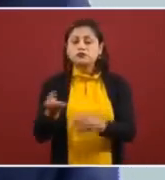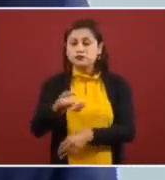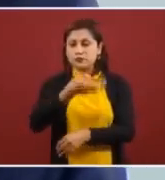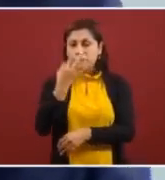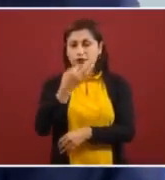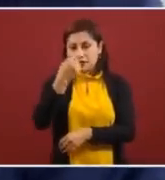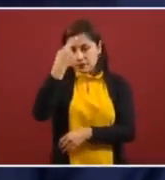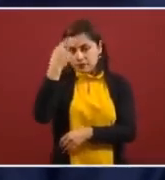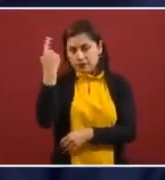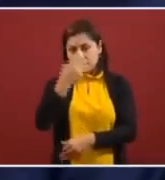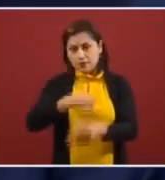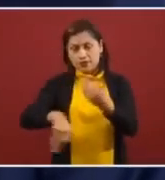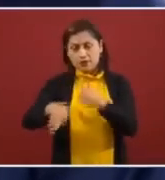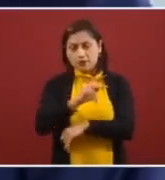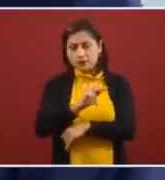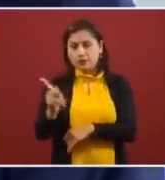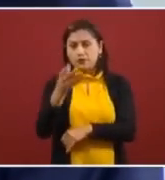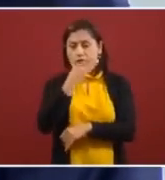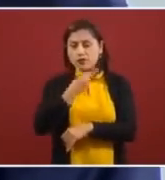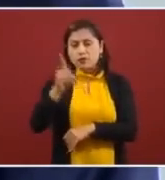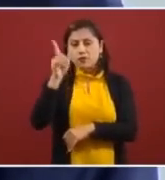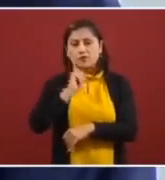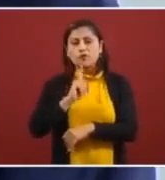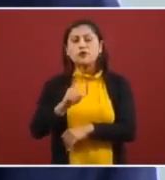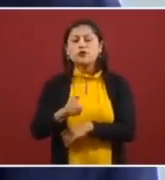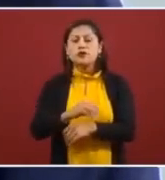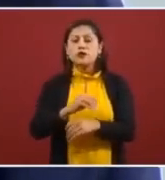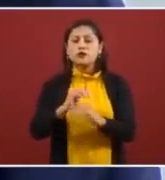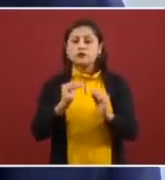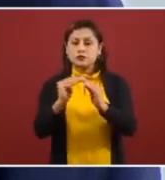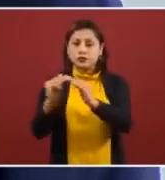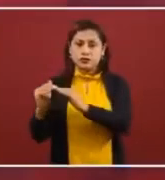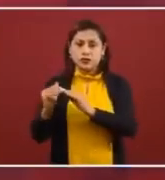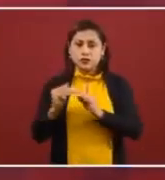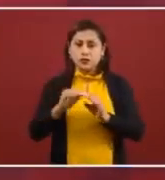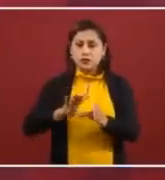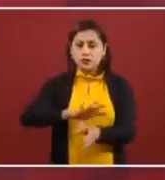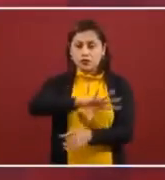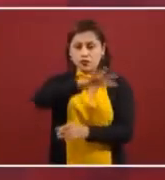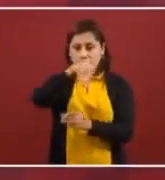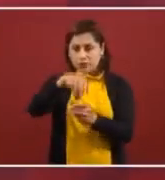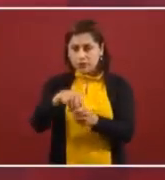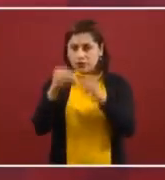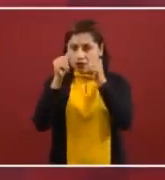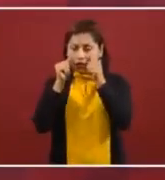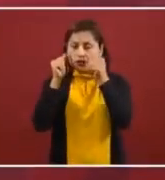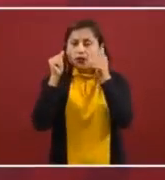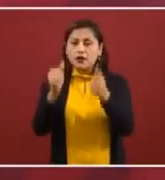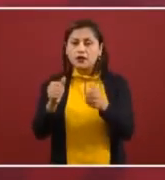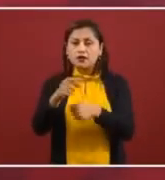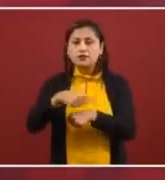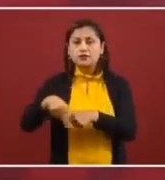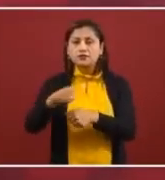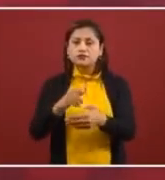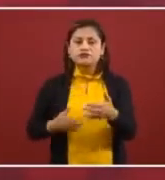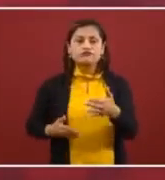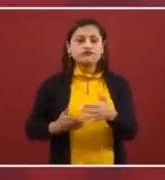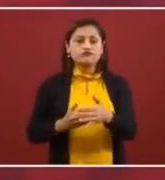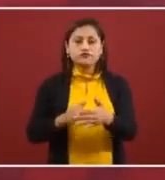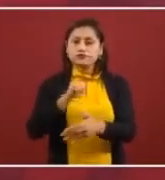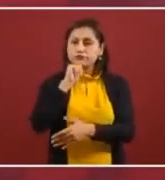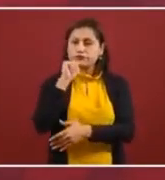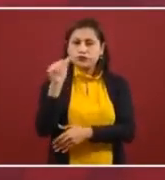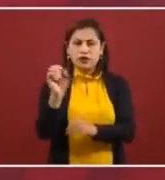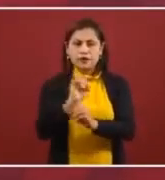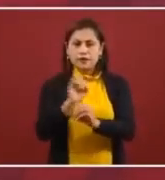medications to everyone with continuity of care without restriction